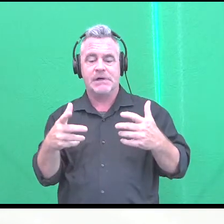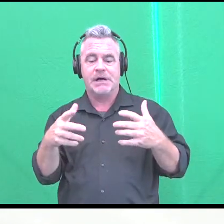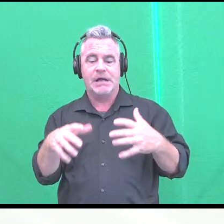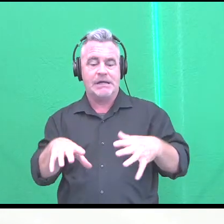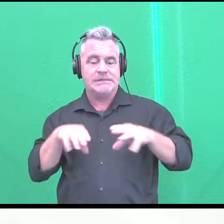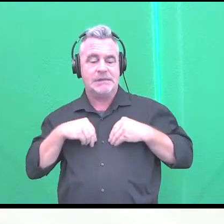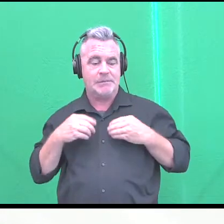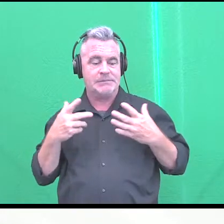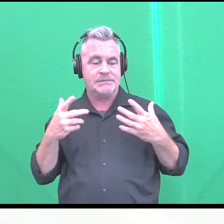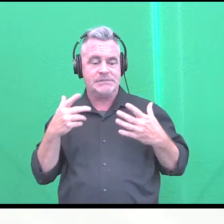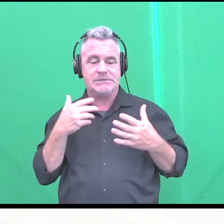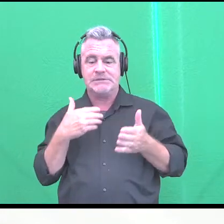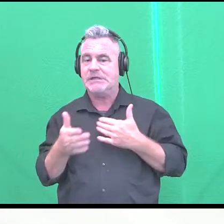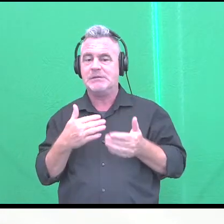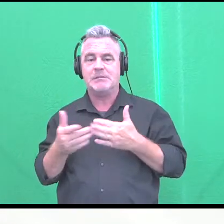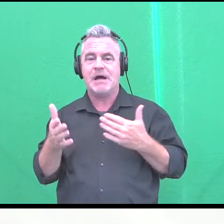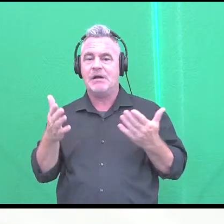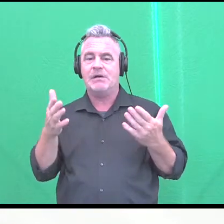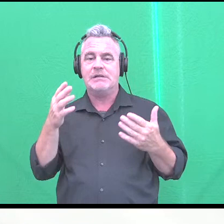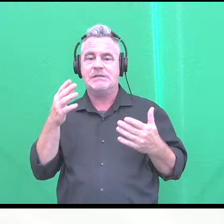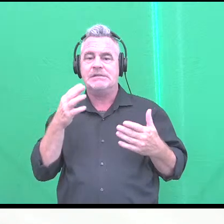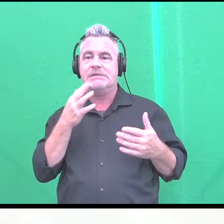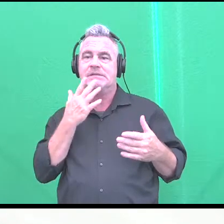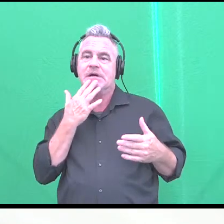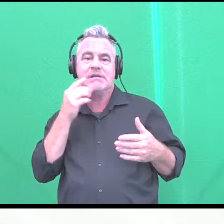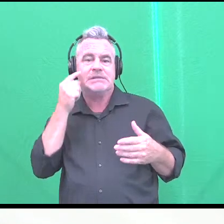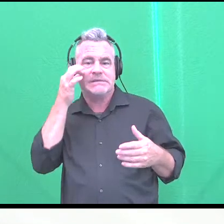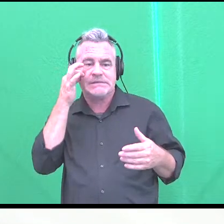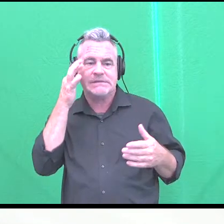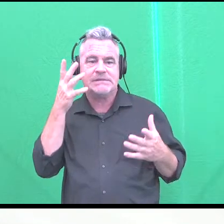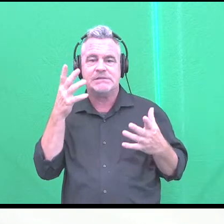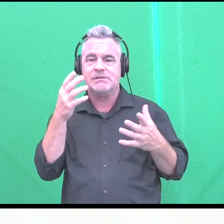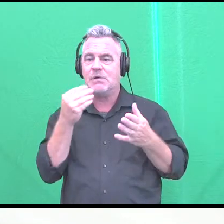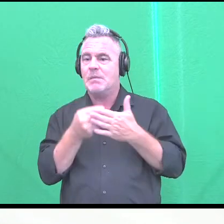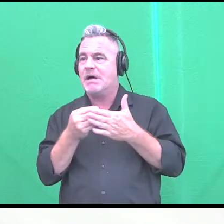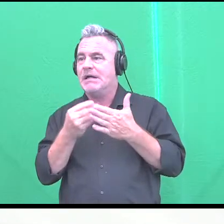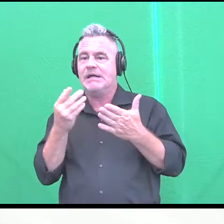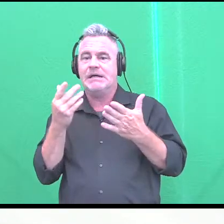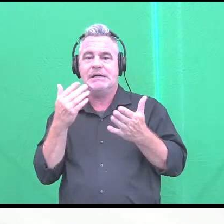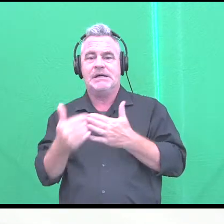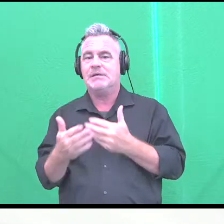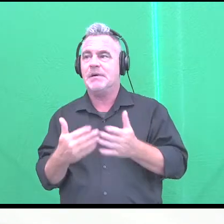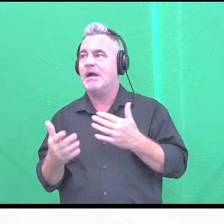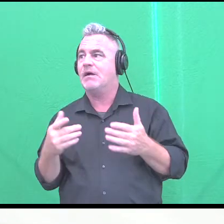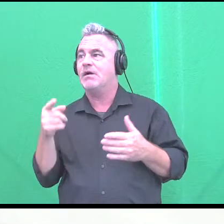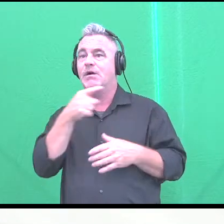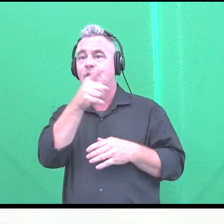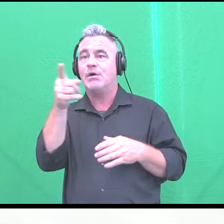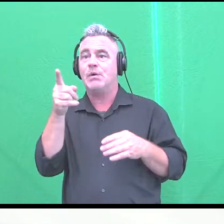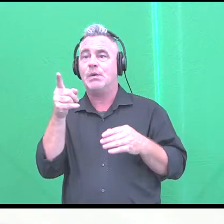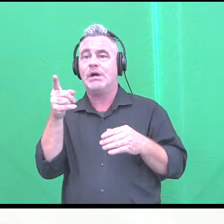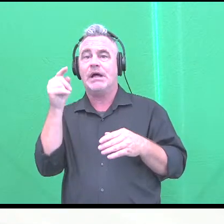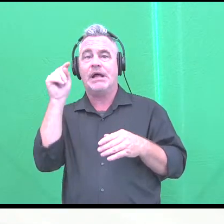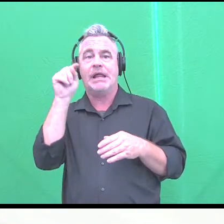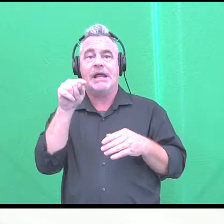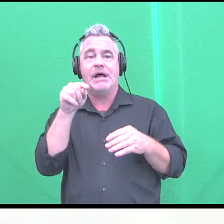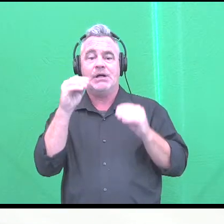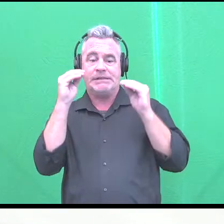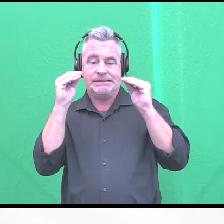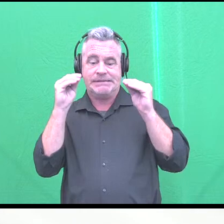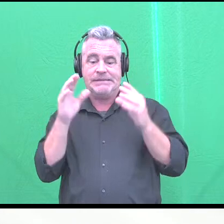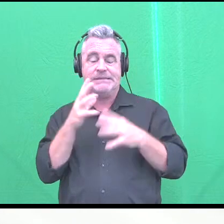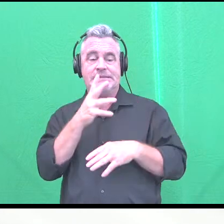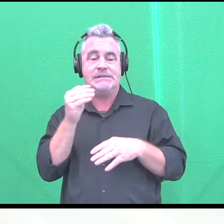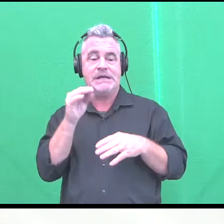or regardless of their income level. Like you're there to teach them and to help them find